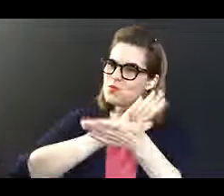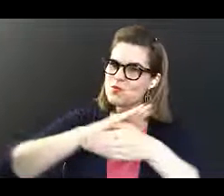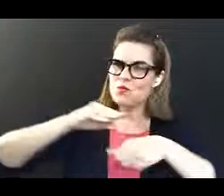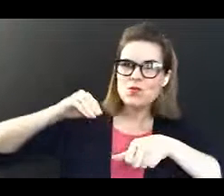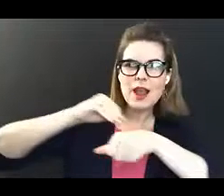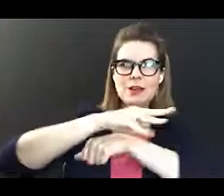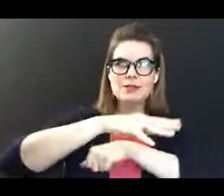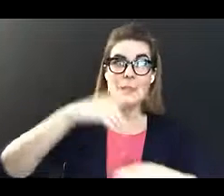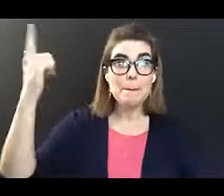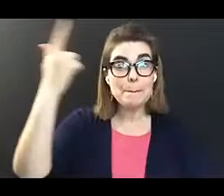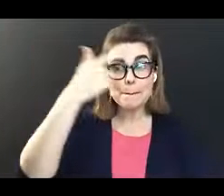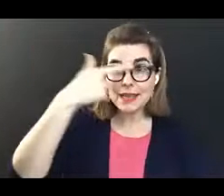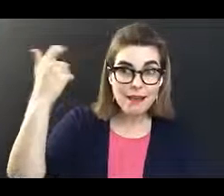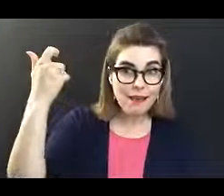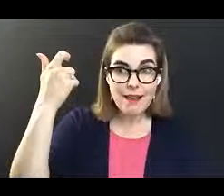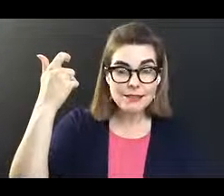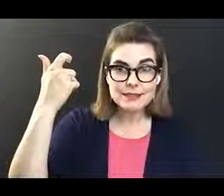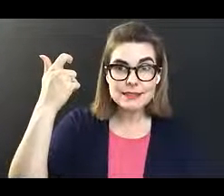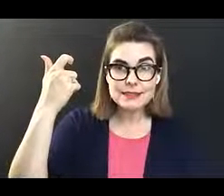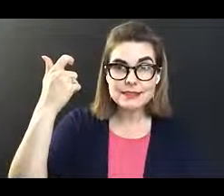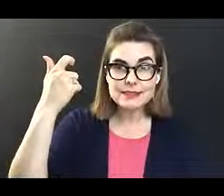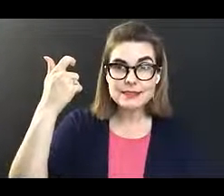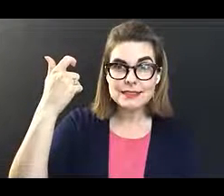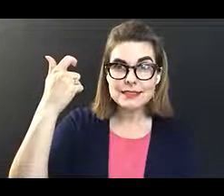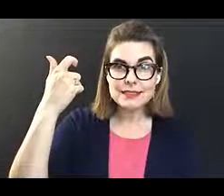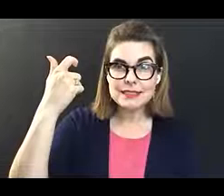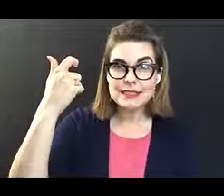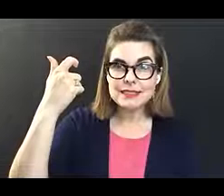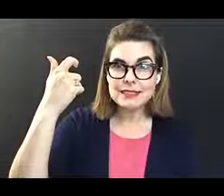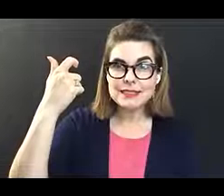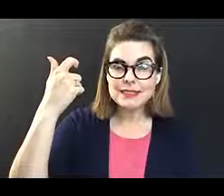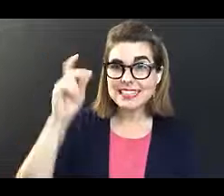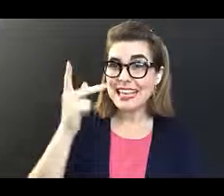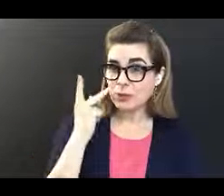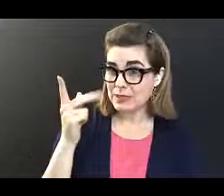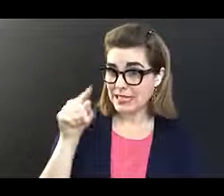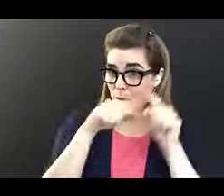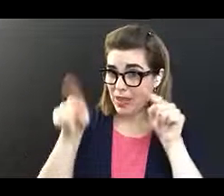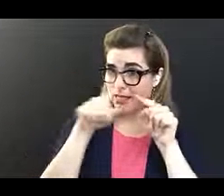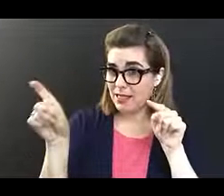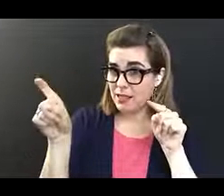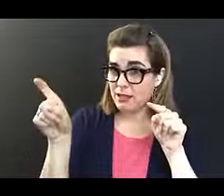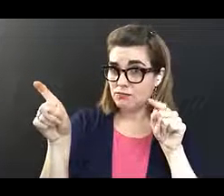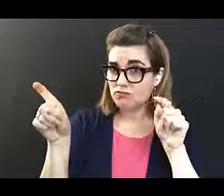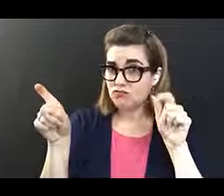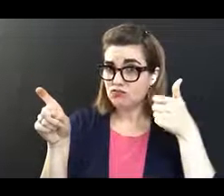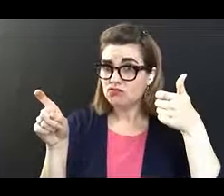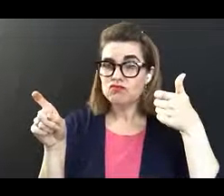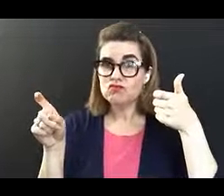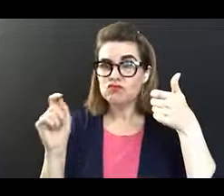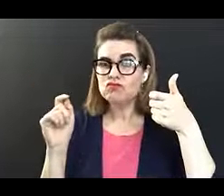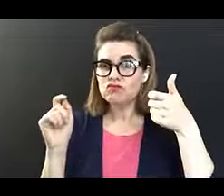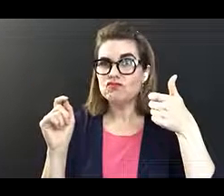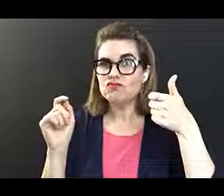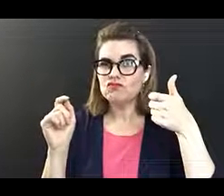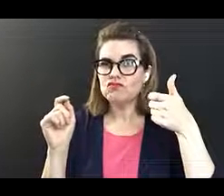I wish I could can you guys see the whole wheel? just fine? Yes. All right,